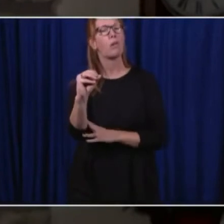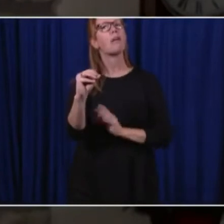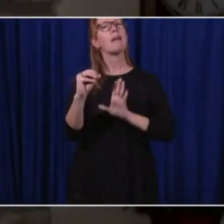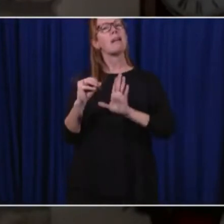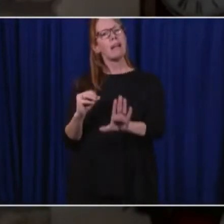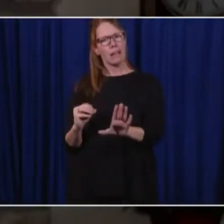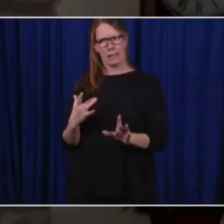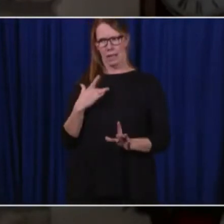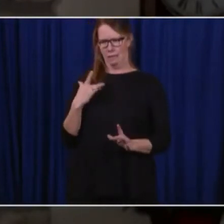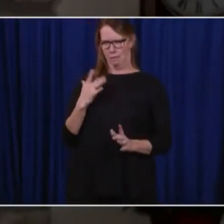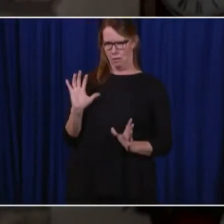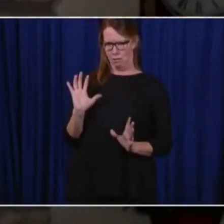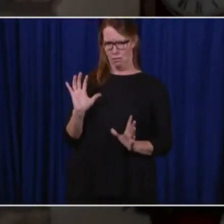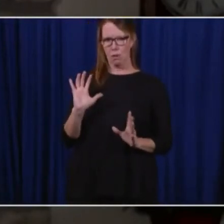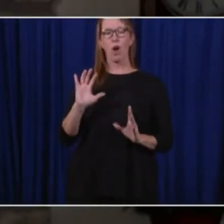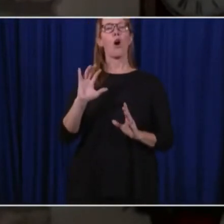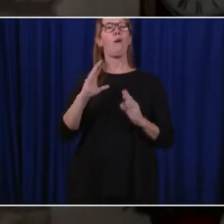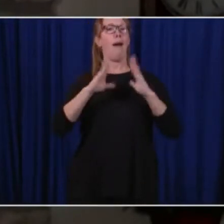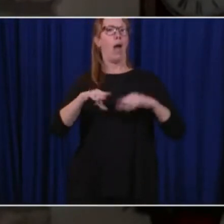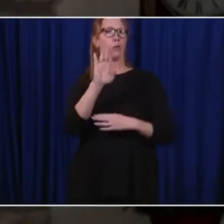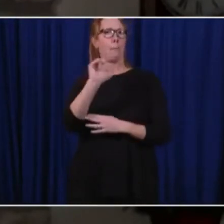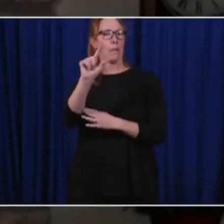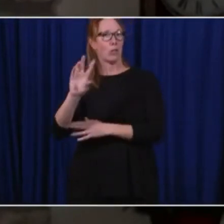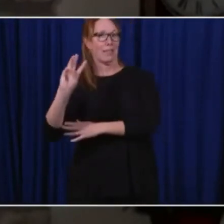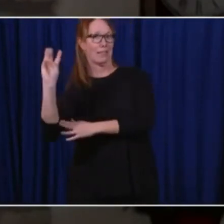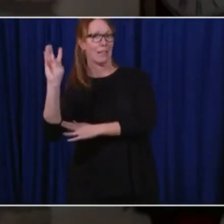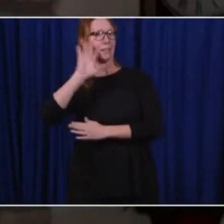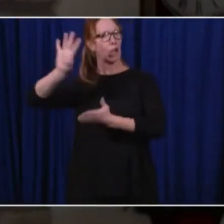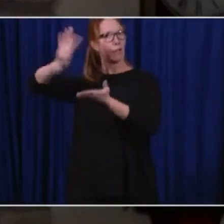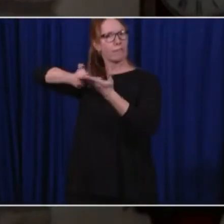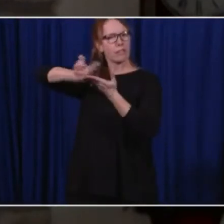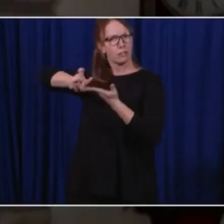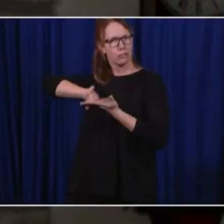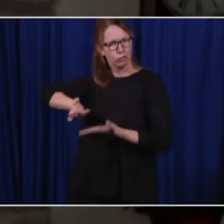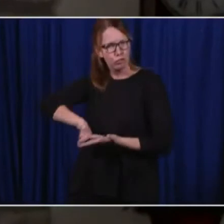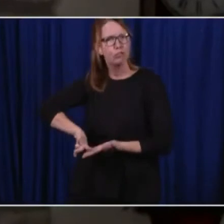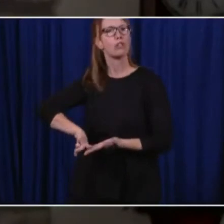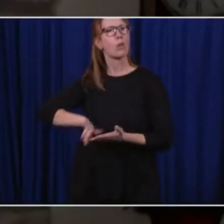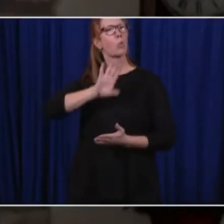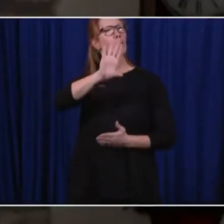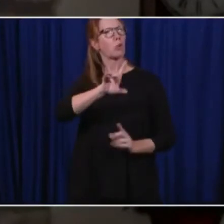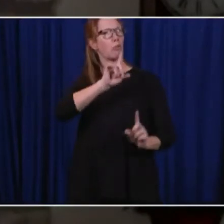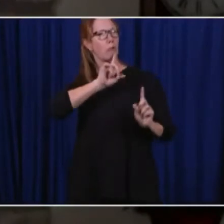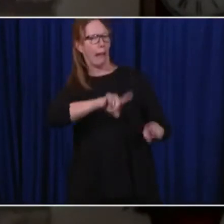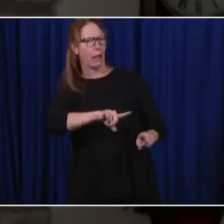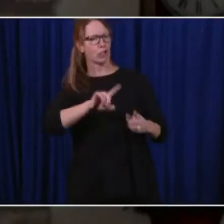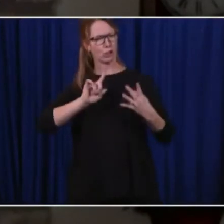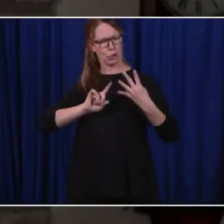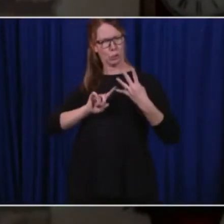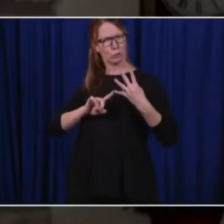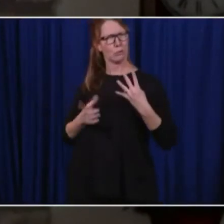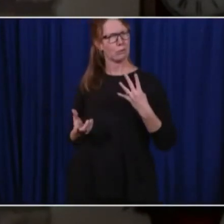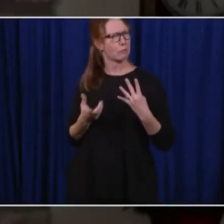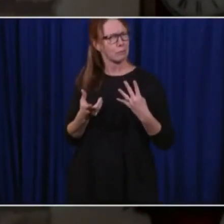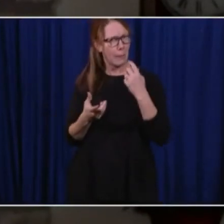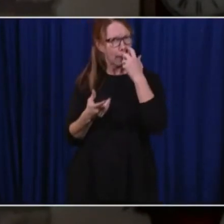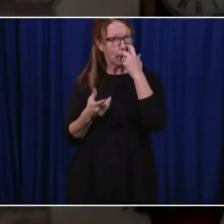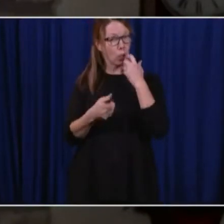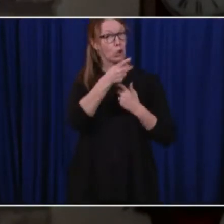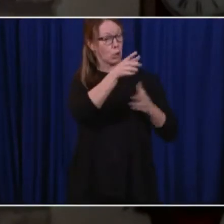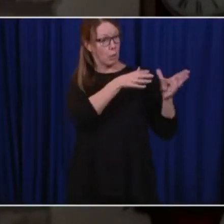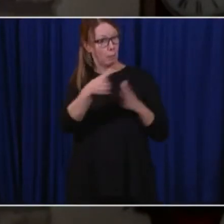out as a result of the House Bill 6 investigation. What's your reaction to this letter? And do you plan to push